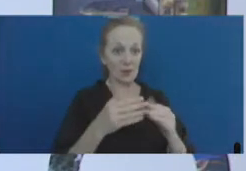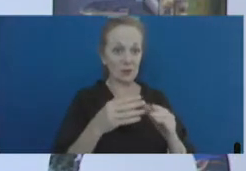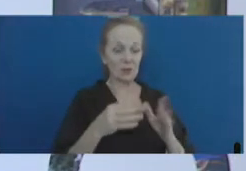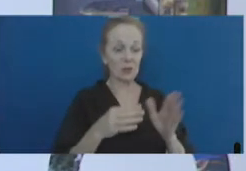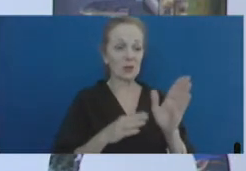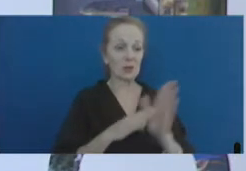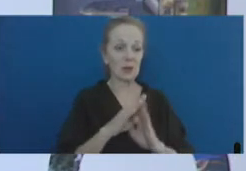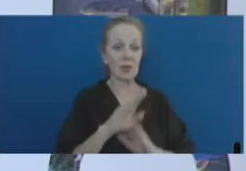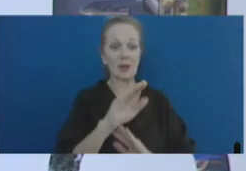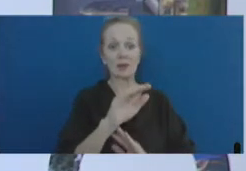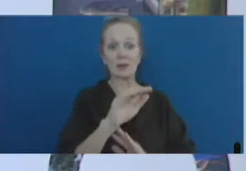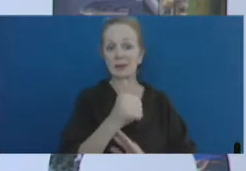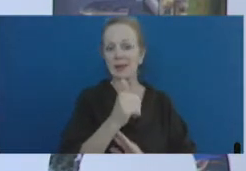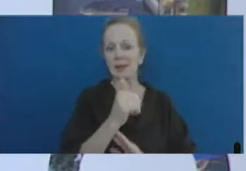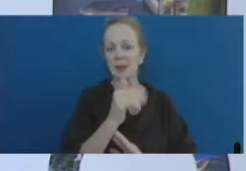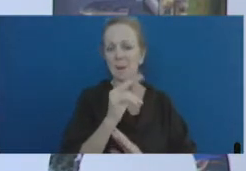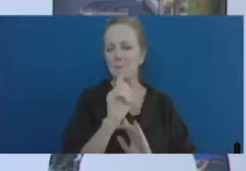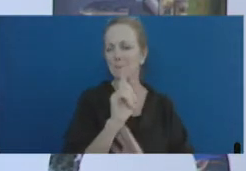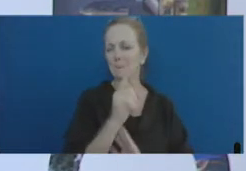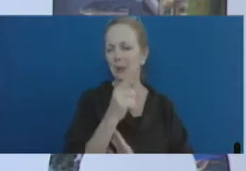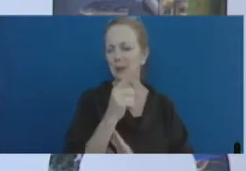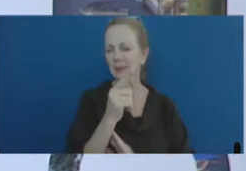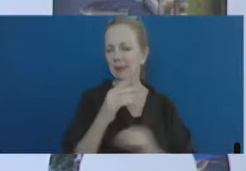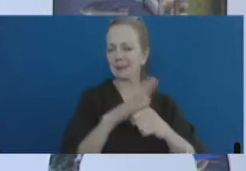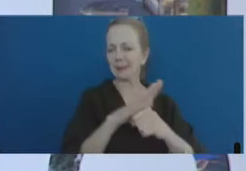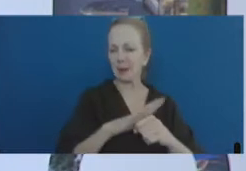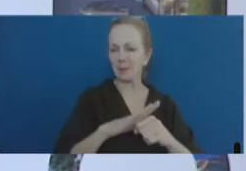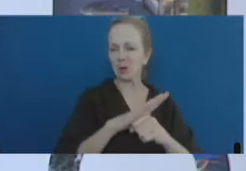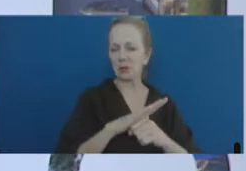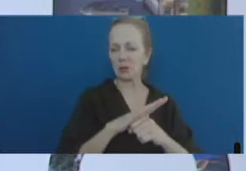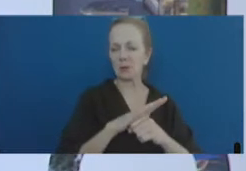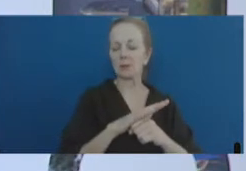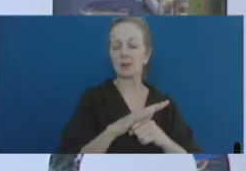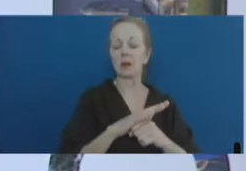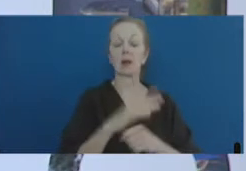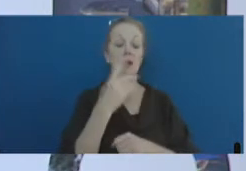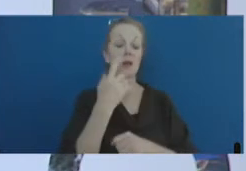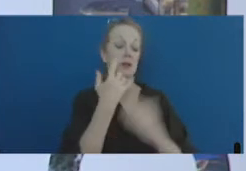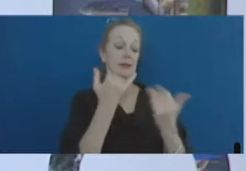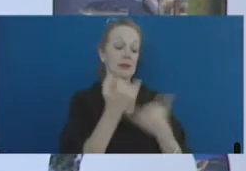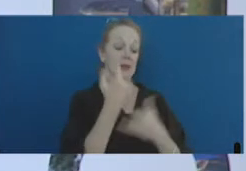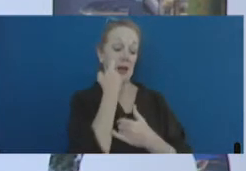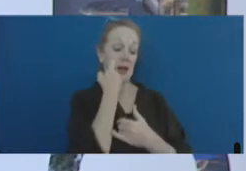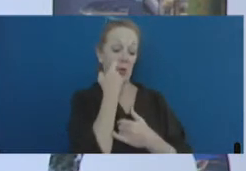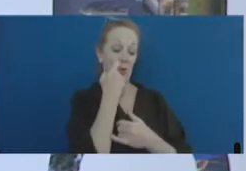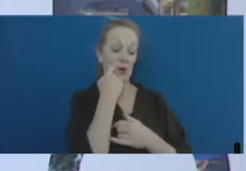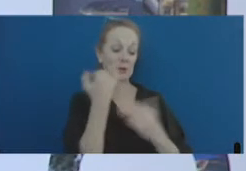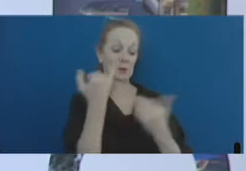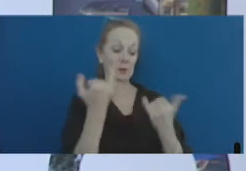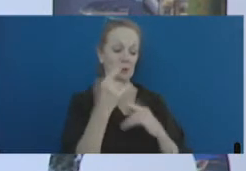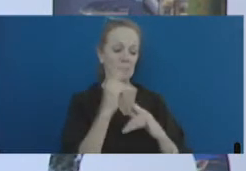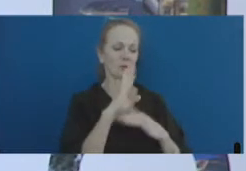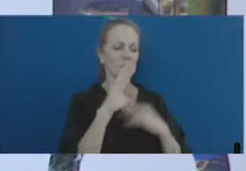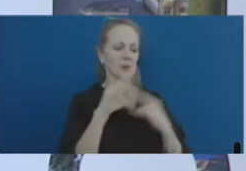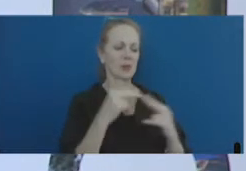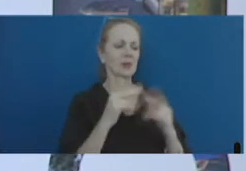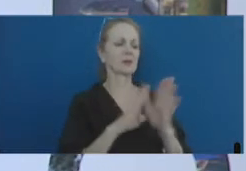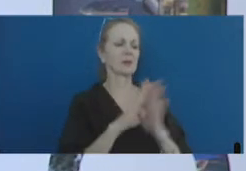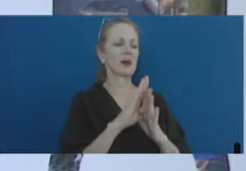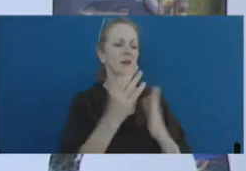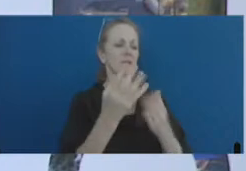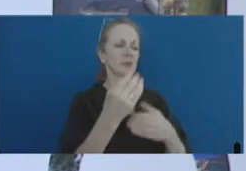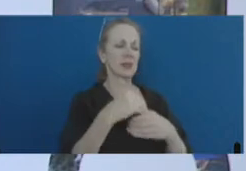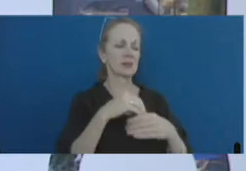10-minute neighborhood. And it's also, you heard earlier today, Ed talking about the strategic investment areas, and he mentioned centers. Like, we're trying to connect